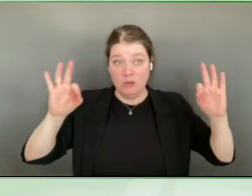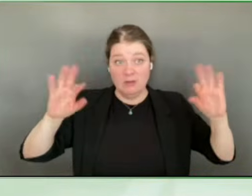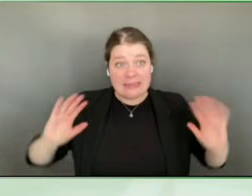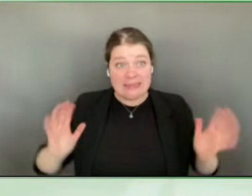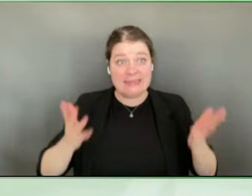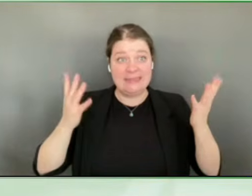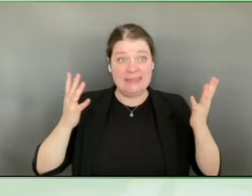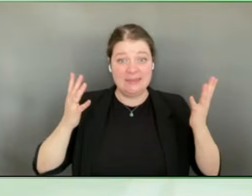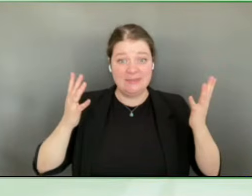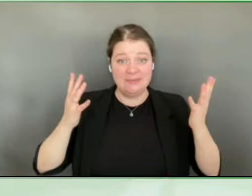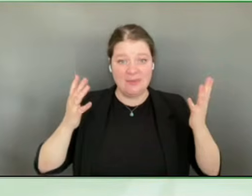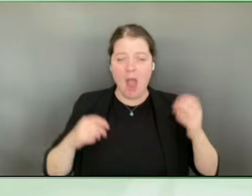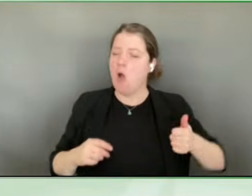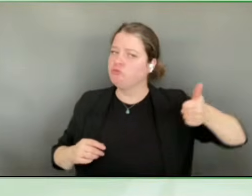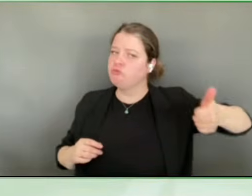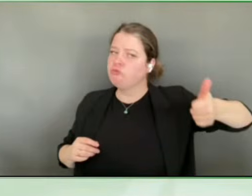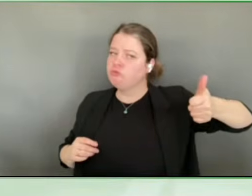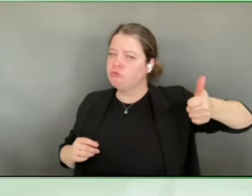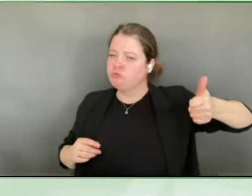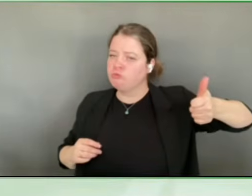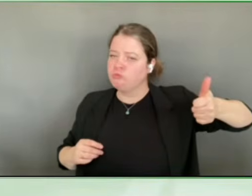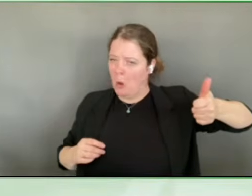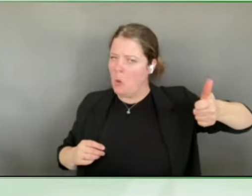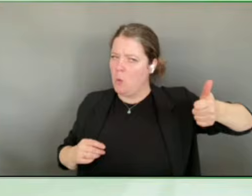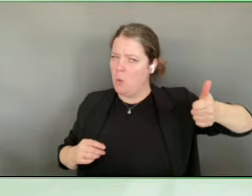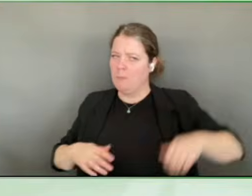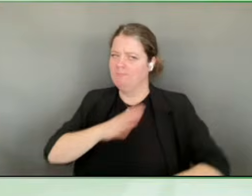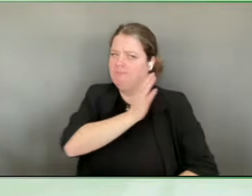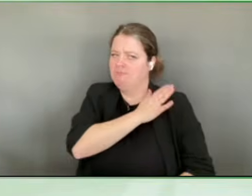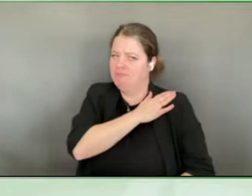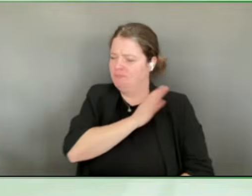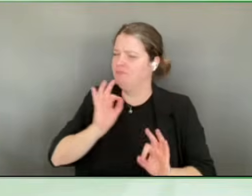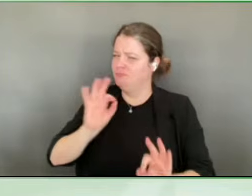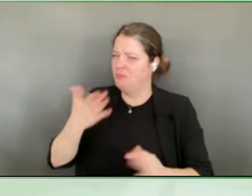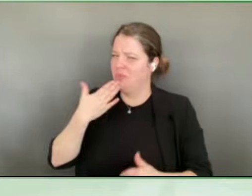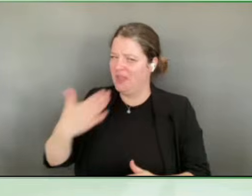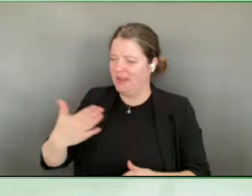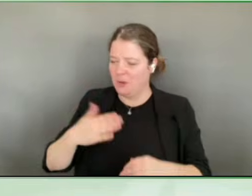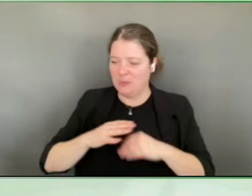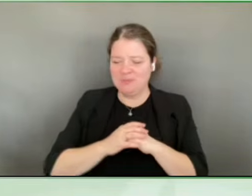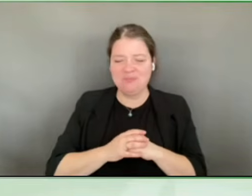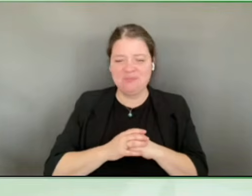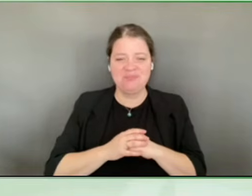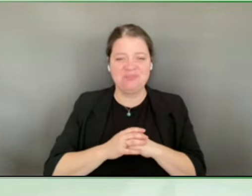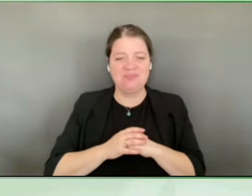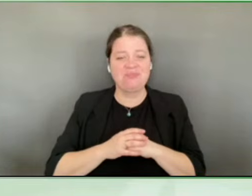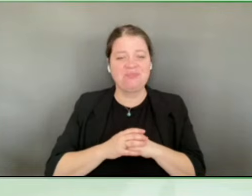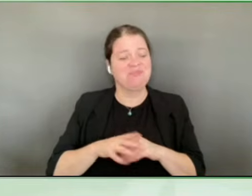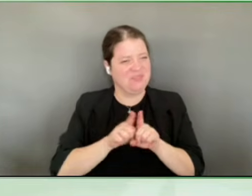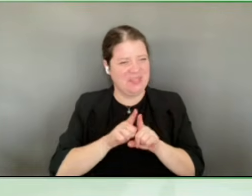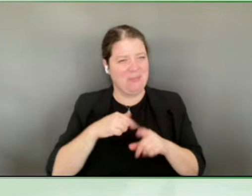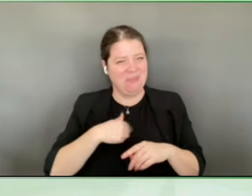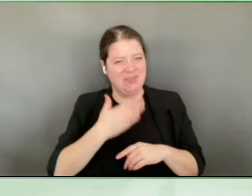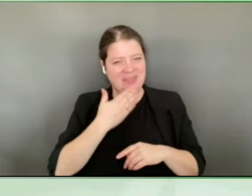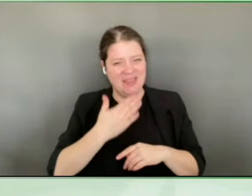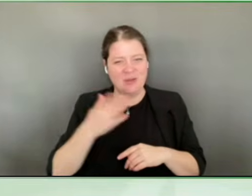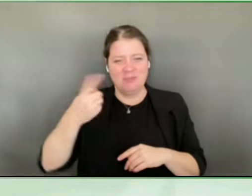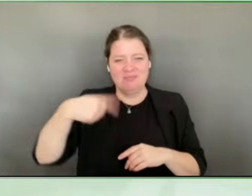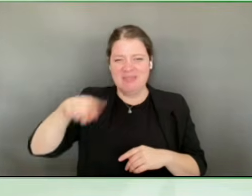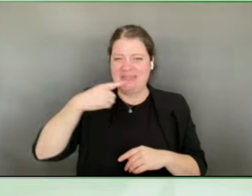brilliantly. Okay. Hey, I'm taking that. I'm taking that too. Thank you. Just for those of you who didn't hear, we got a very good.